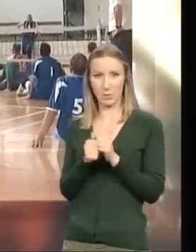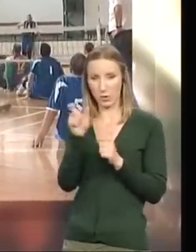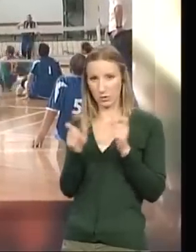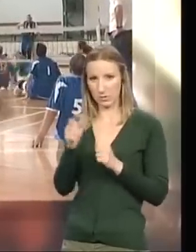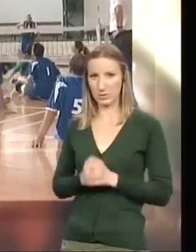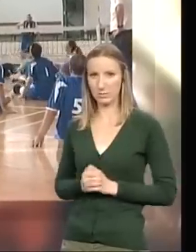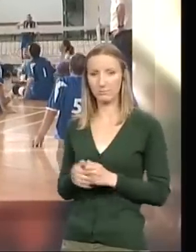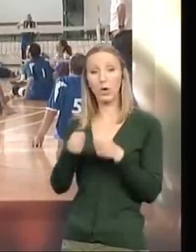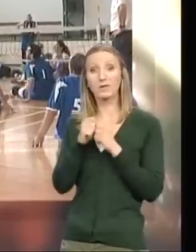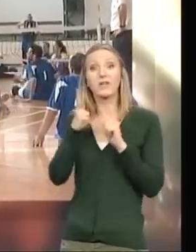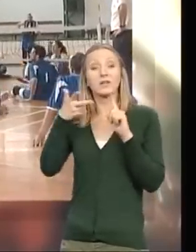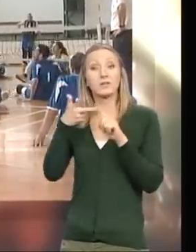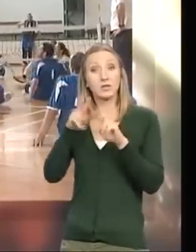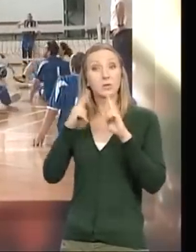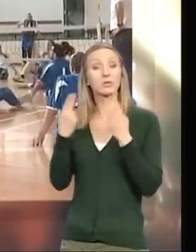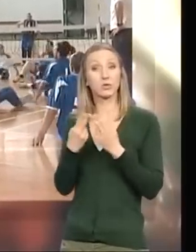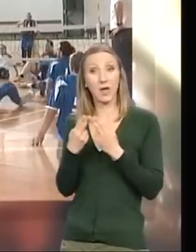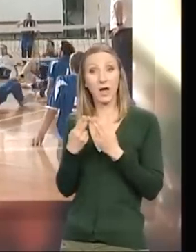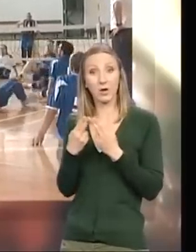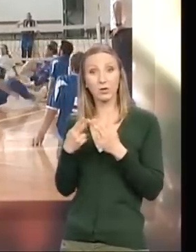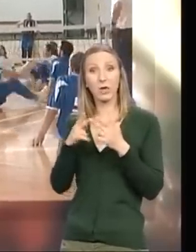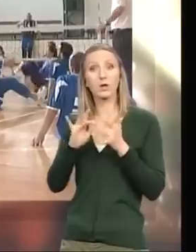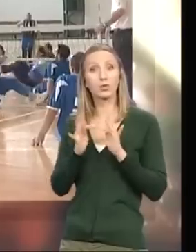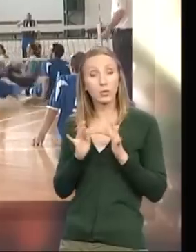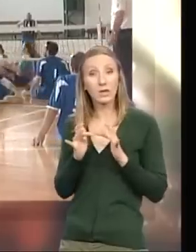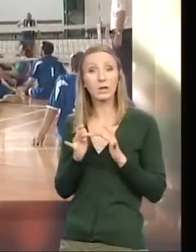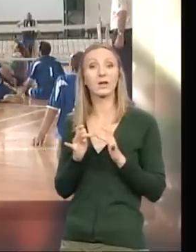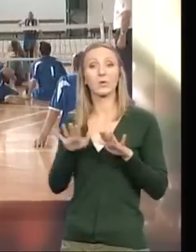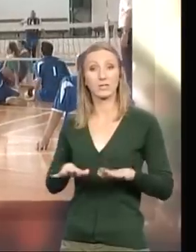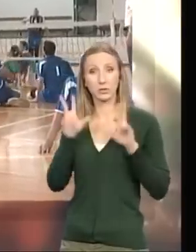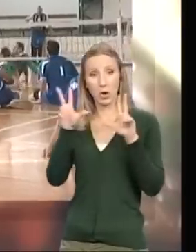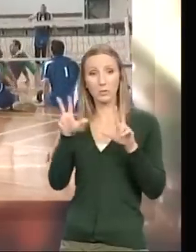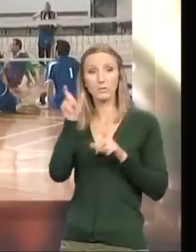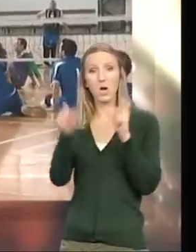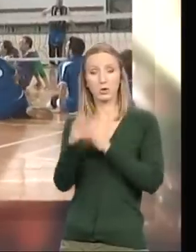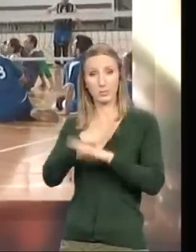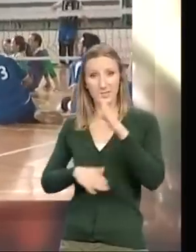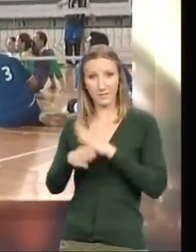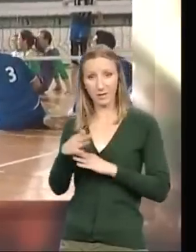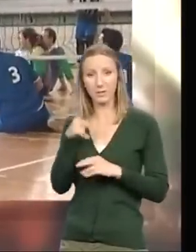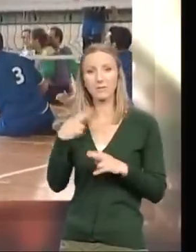The of the third international tournament for the next tournament Smeč from